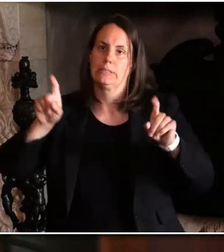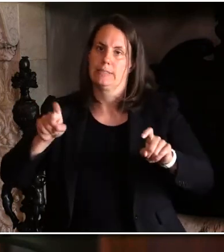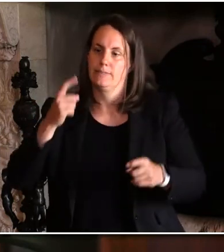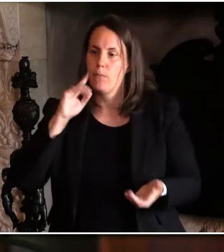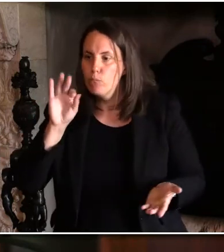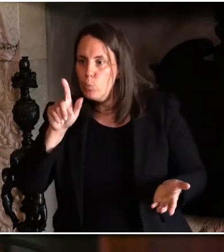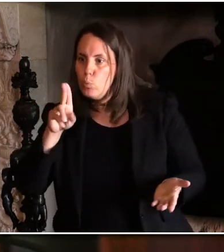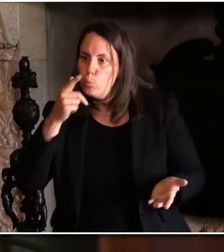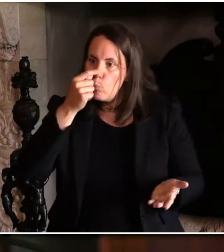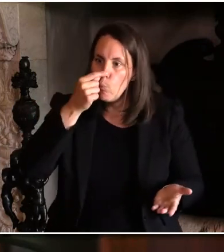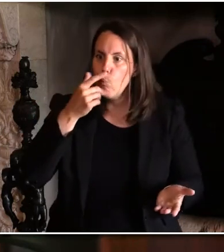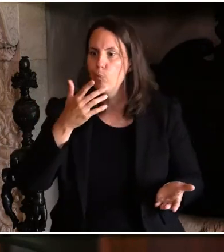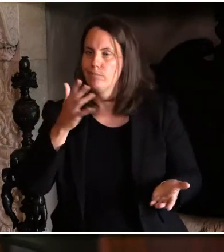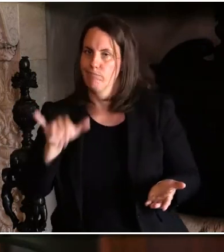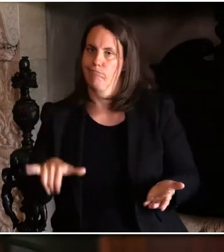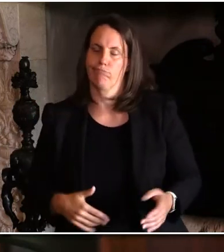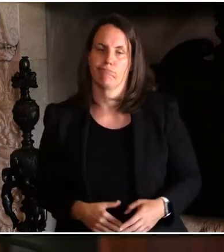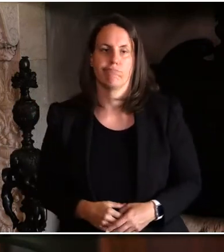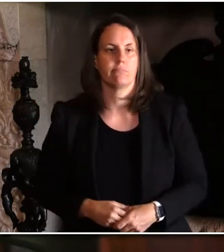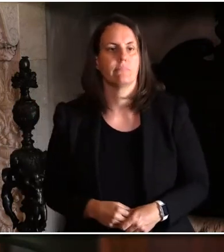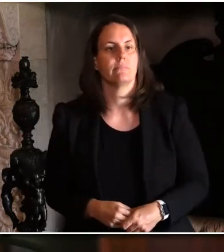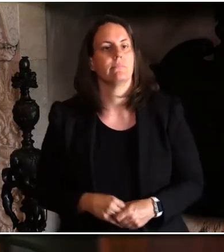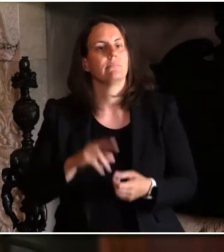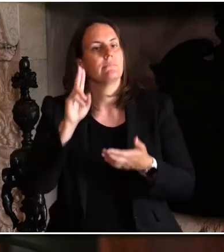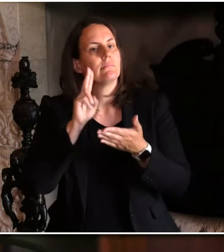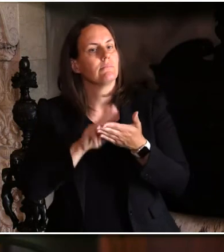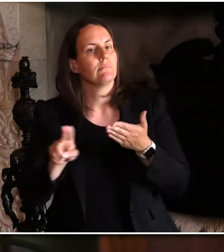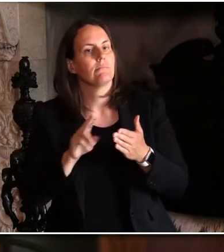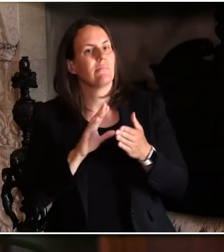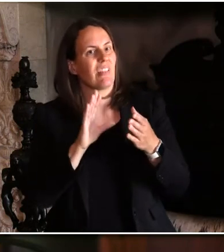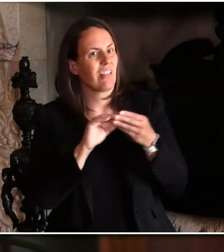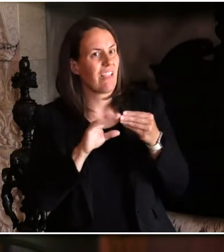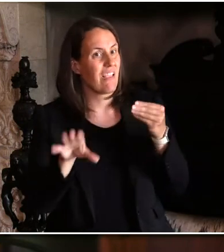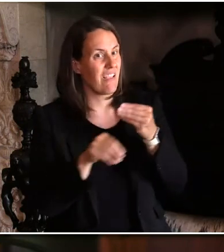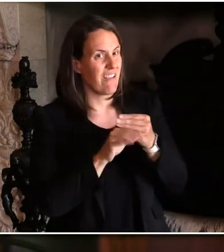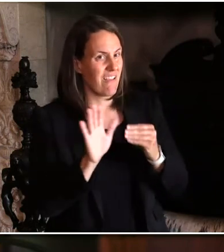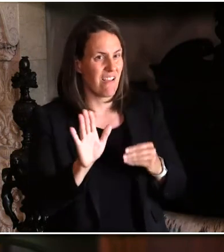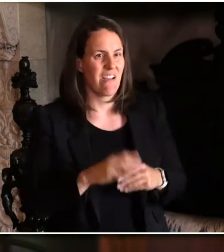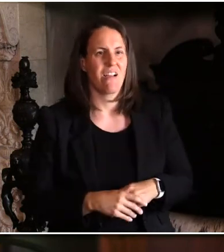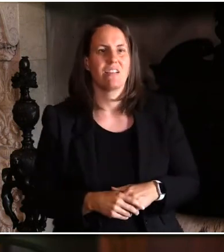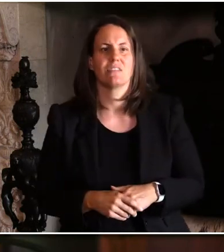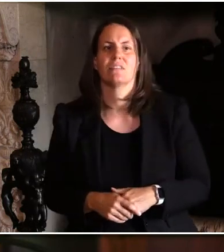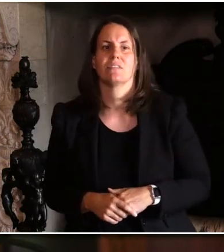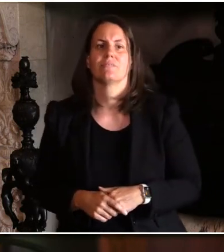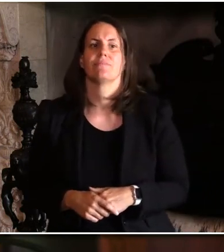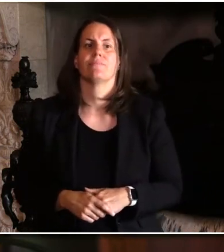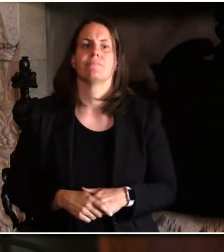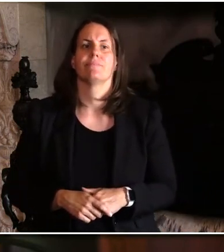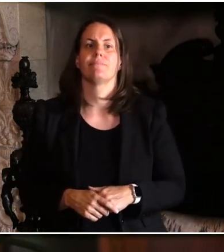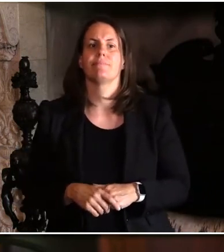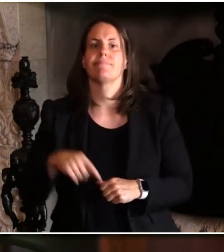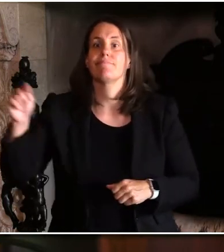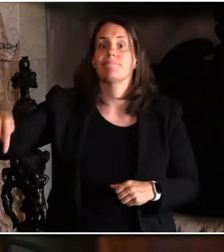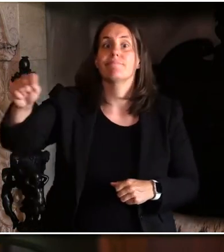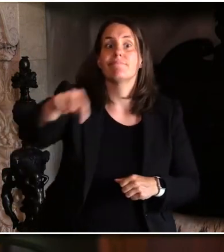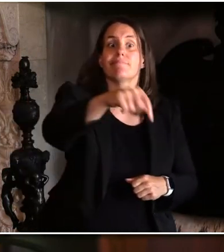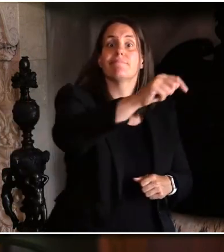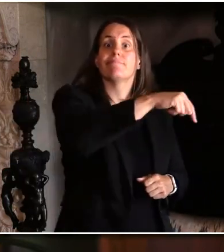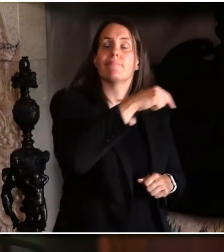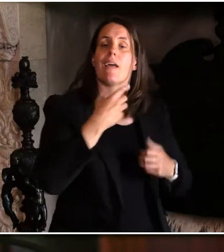partners are adding more options for testing, doing their own community testing sites, their own drive-through sites, their